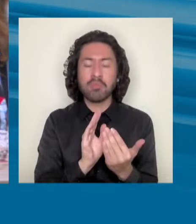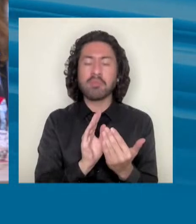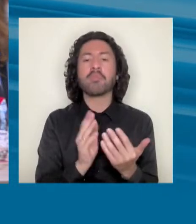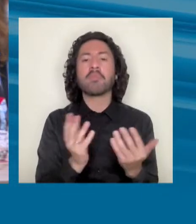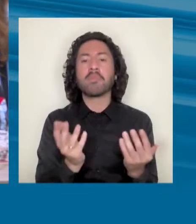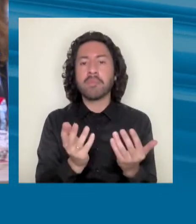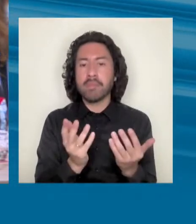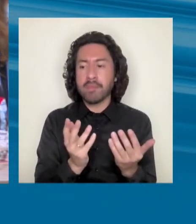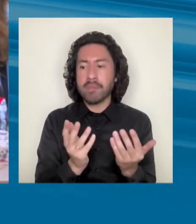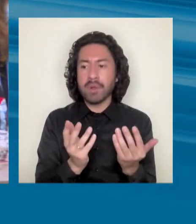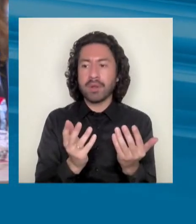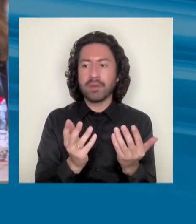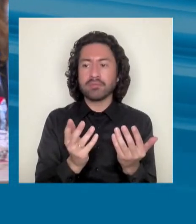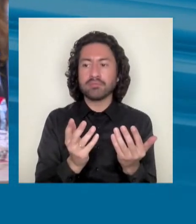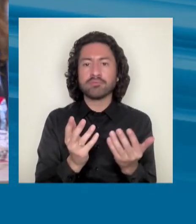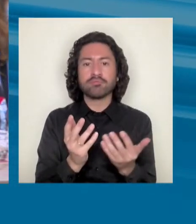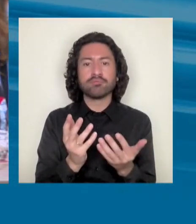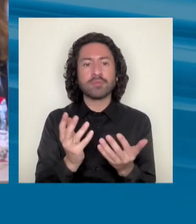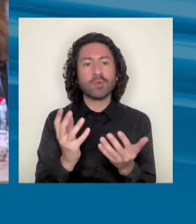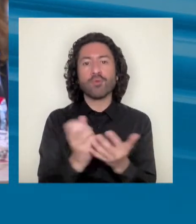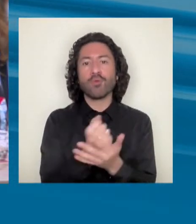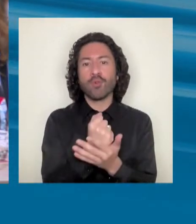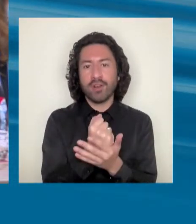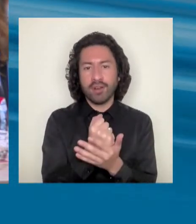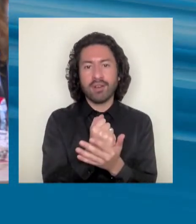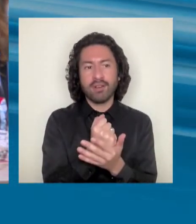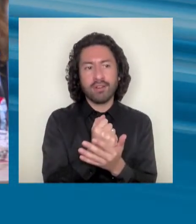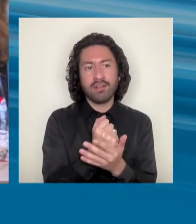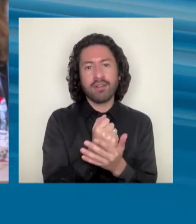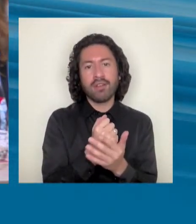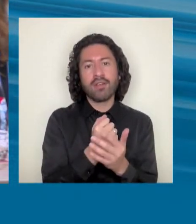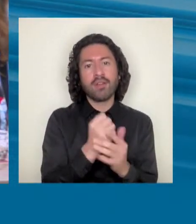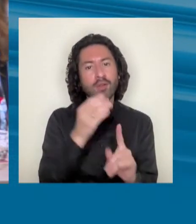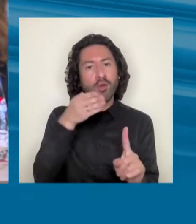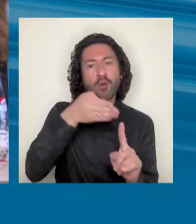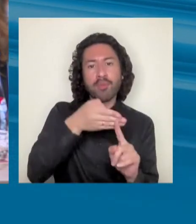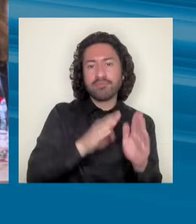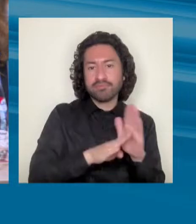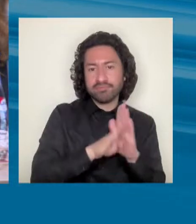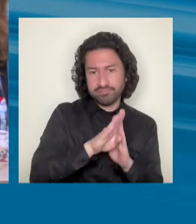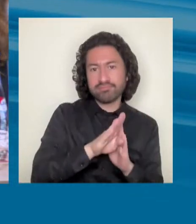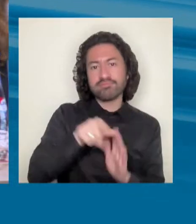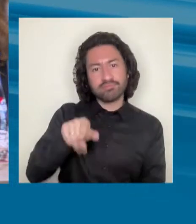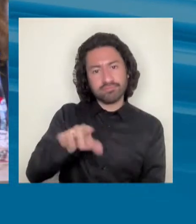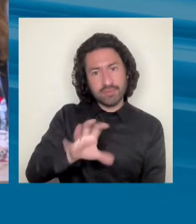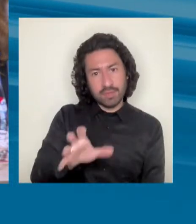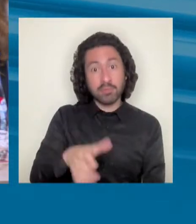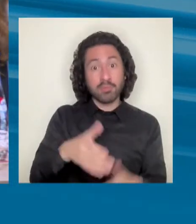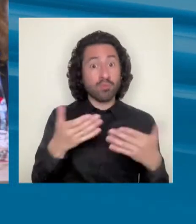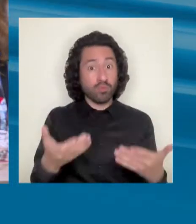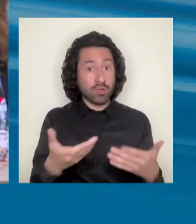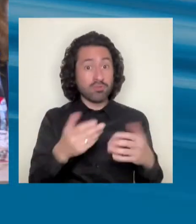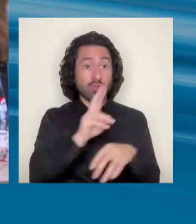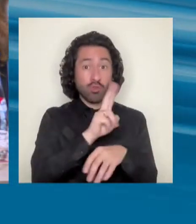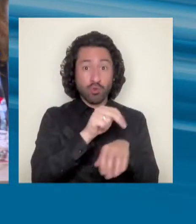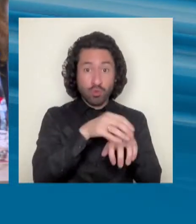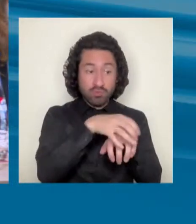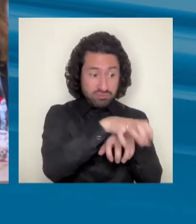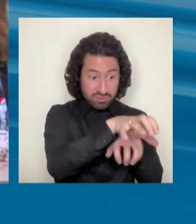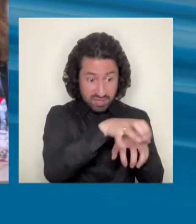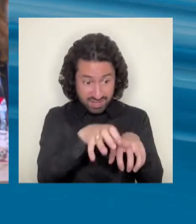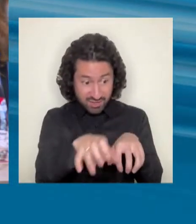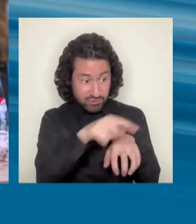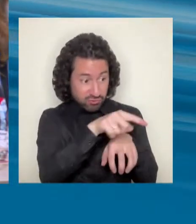objectives. It is for this reason that the work of the United Nations and its many agencies and development initiatives assist governments